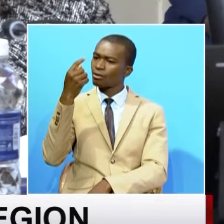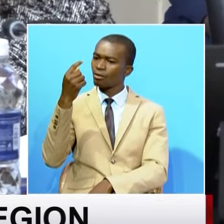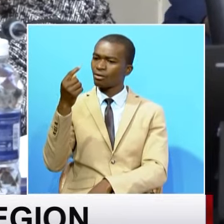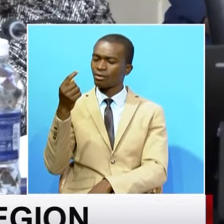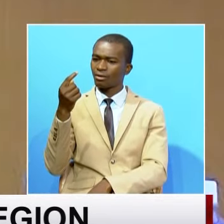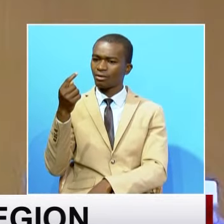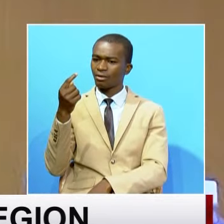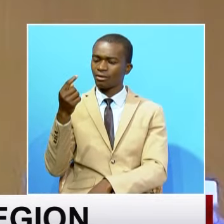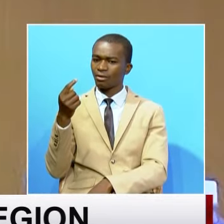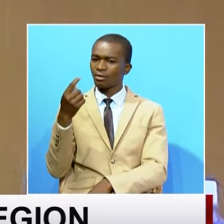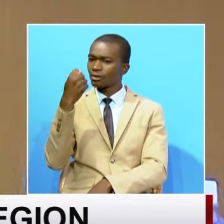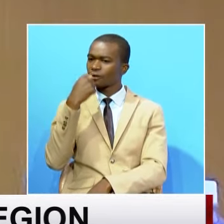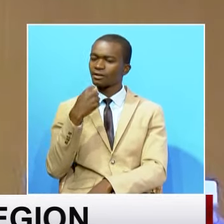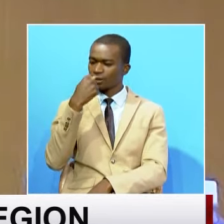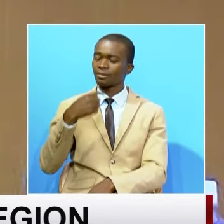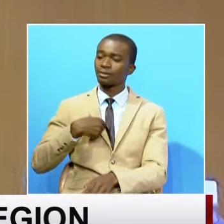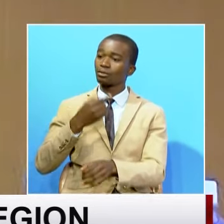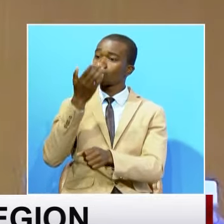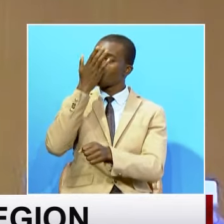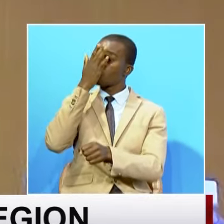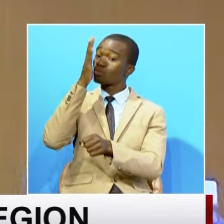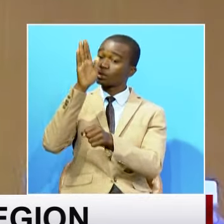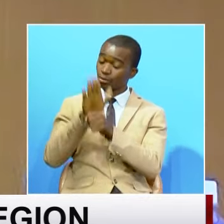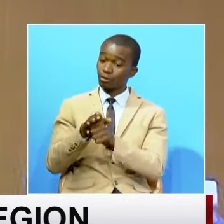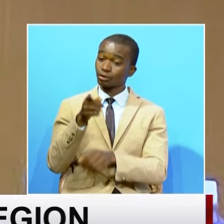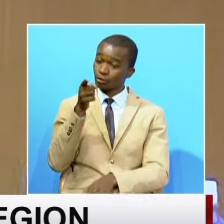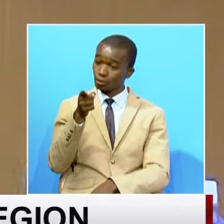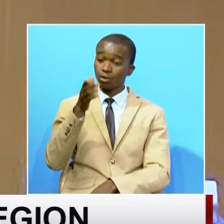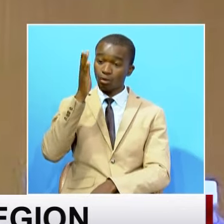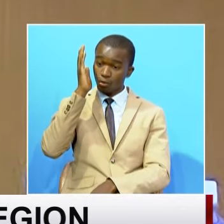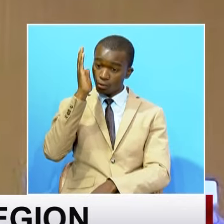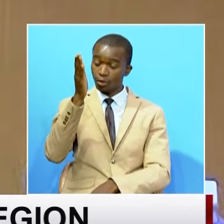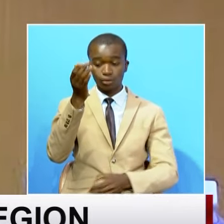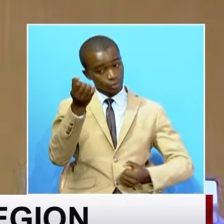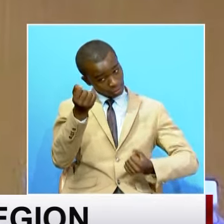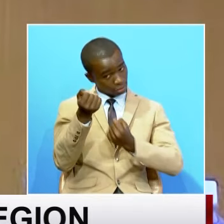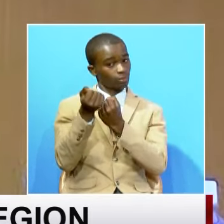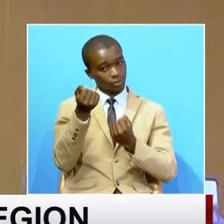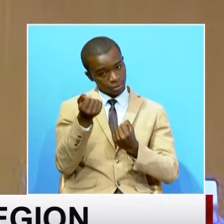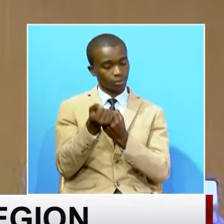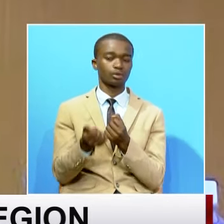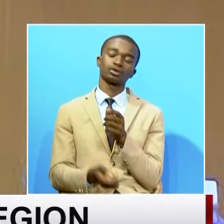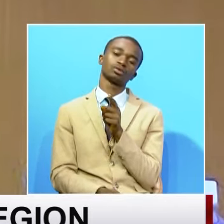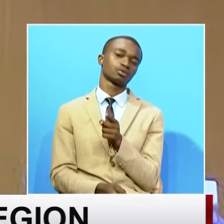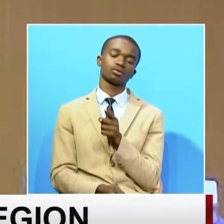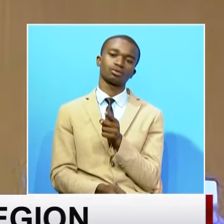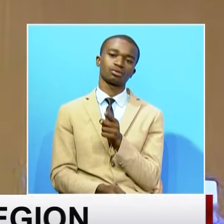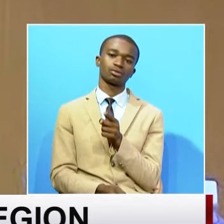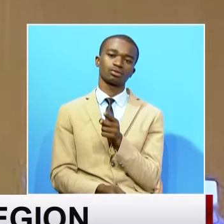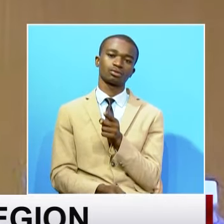assure Your Excellency of the Secretariat's support to ensure that your tenure is equally